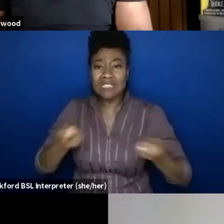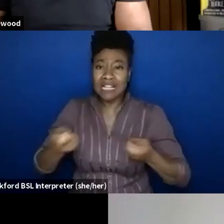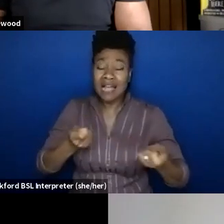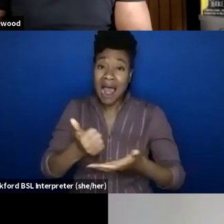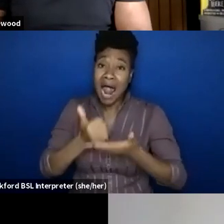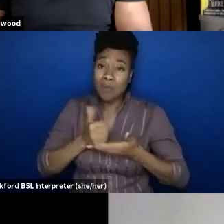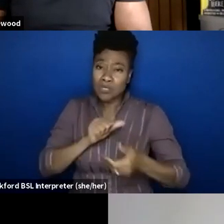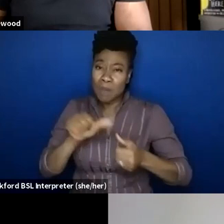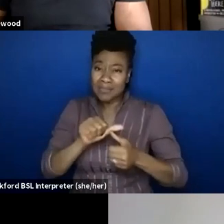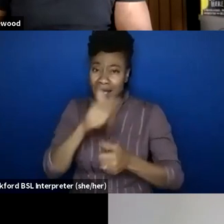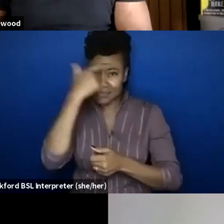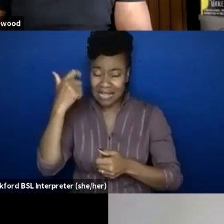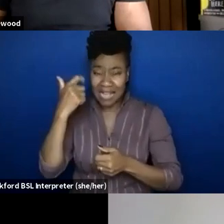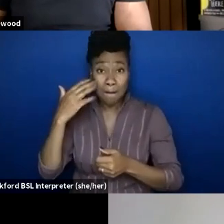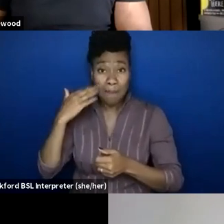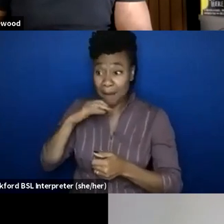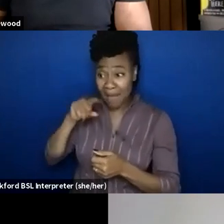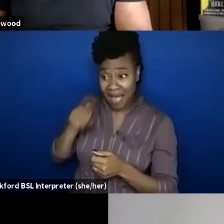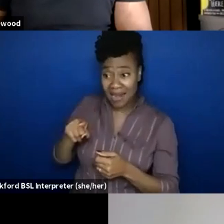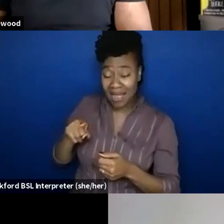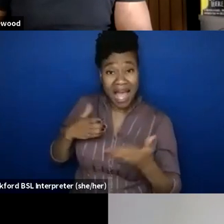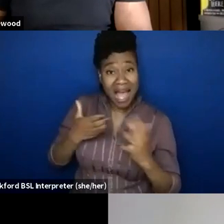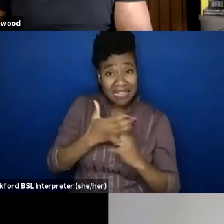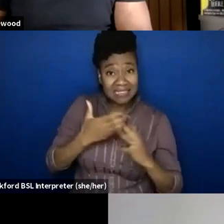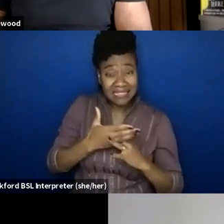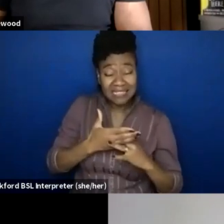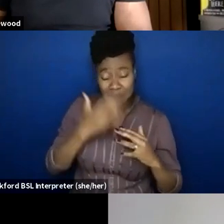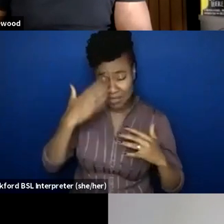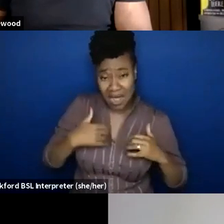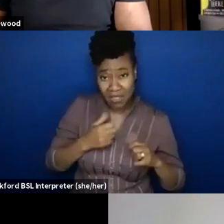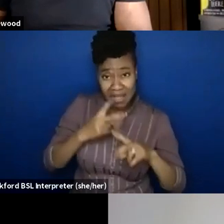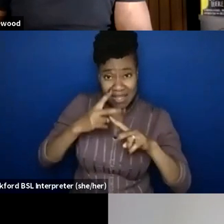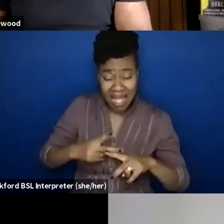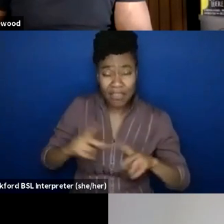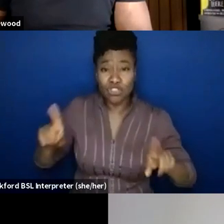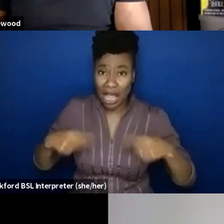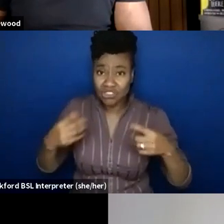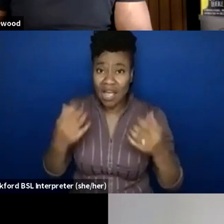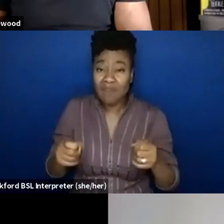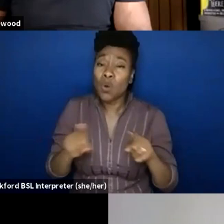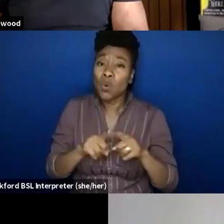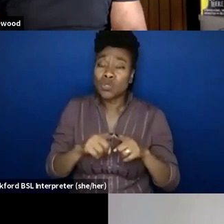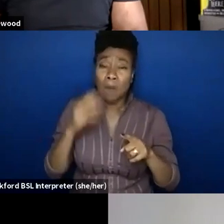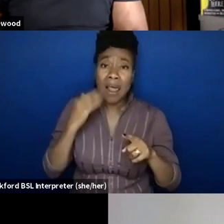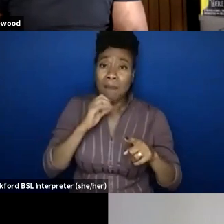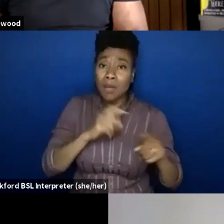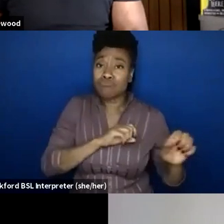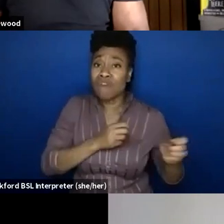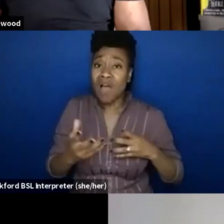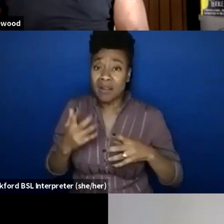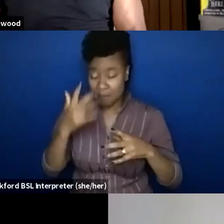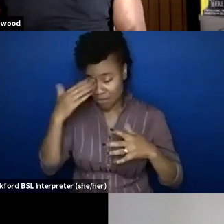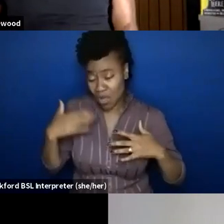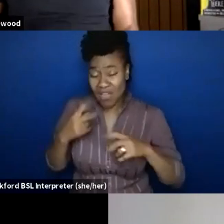faced by Black men when accessing, but also when providing mental health care. Thank you. To